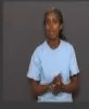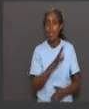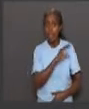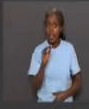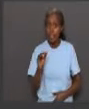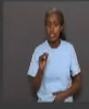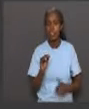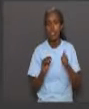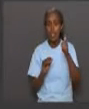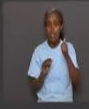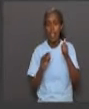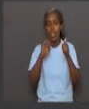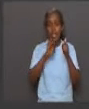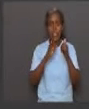and